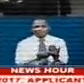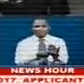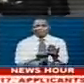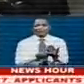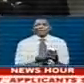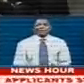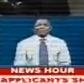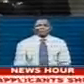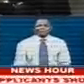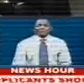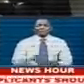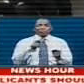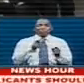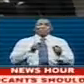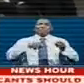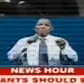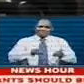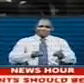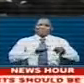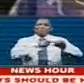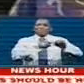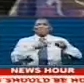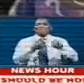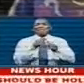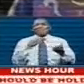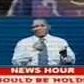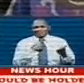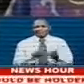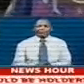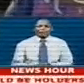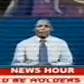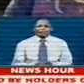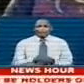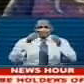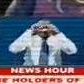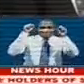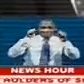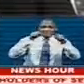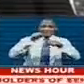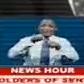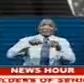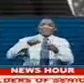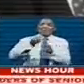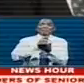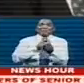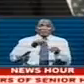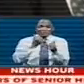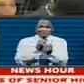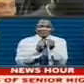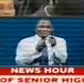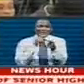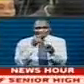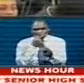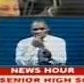came under the spotlight with possible implementation challenges discussed. The president of NAGRAT, Christian